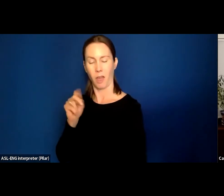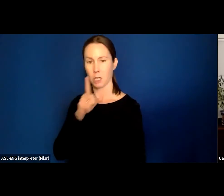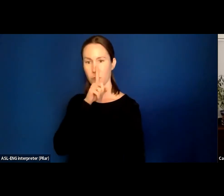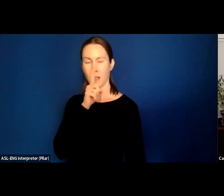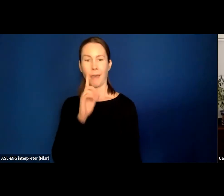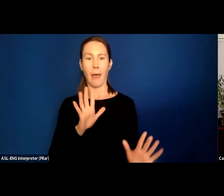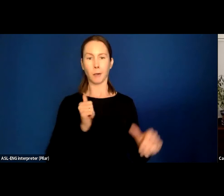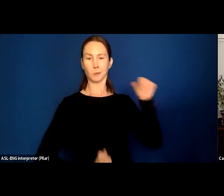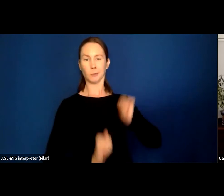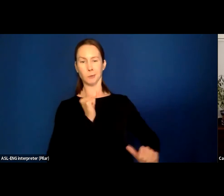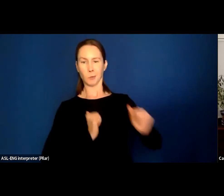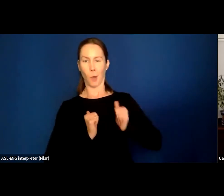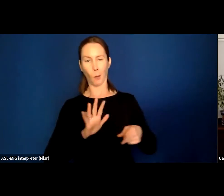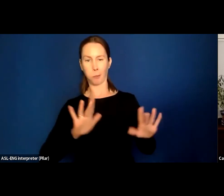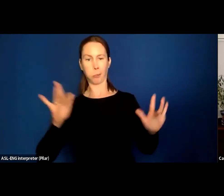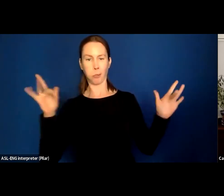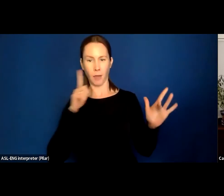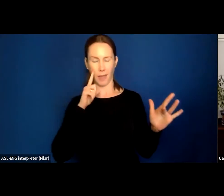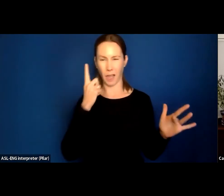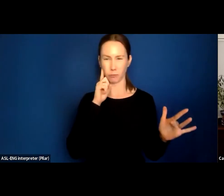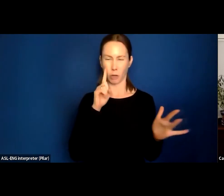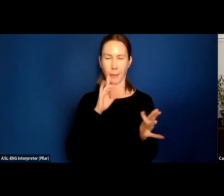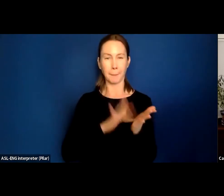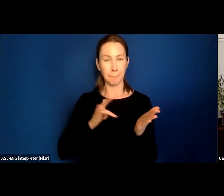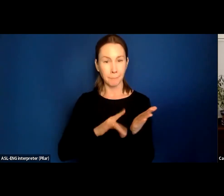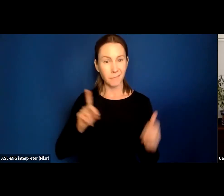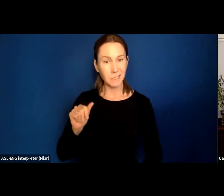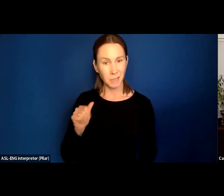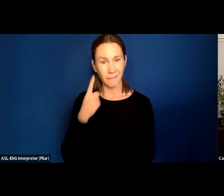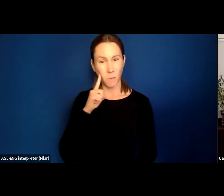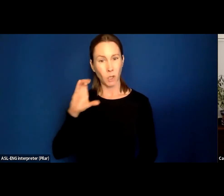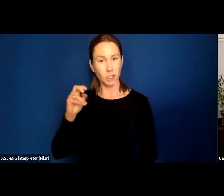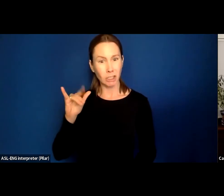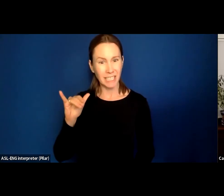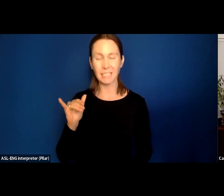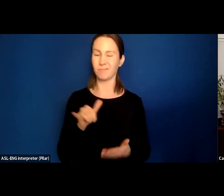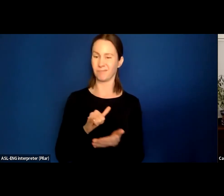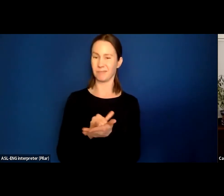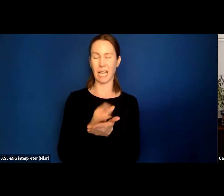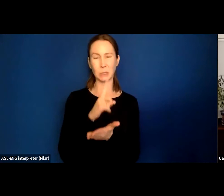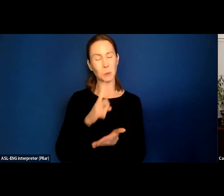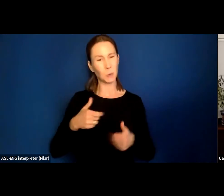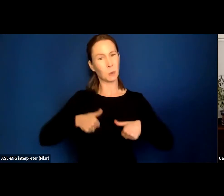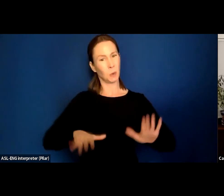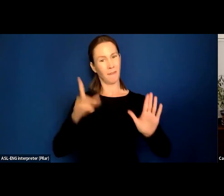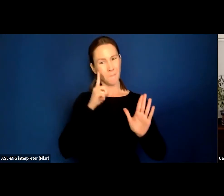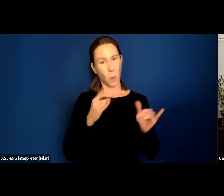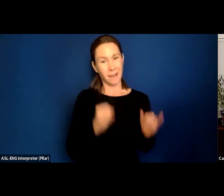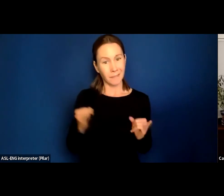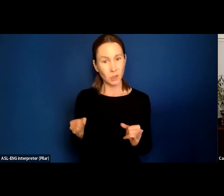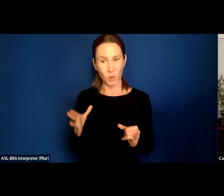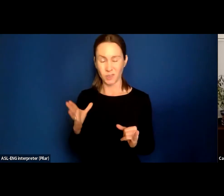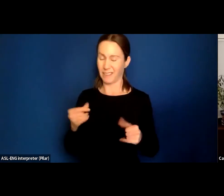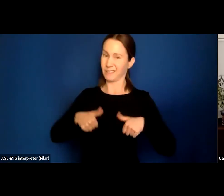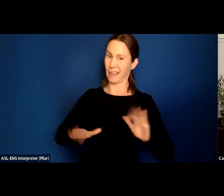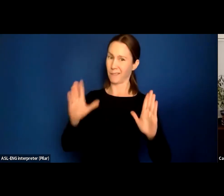of Charity, this came at a huge cost for individuals and for society as a whole.